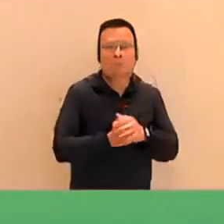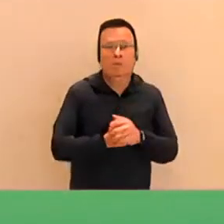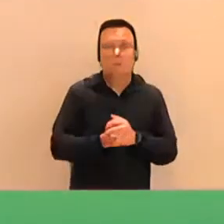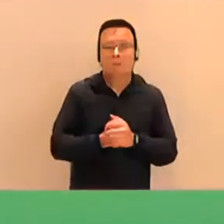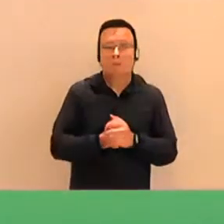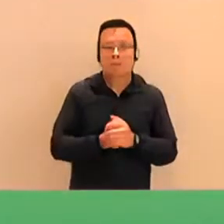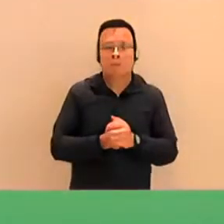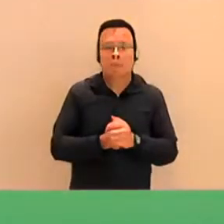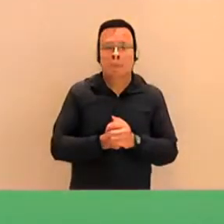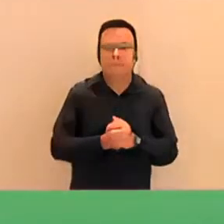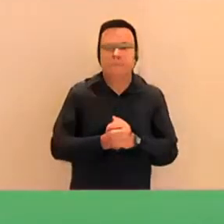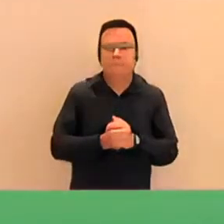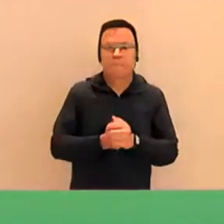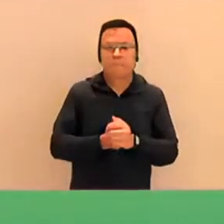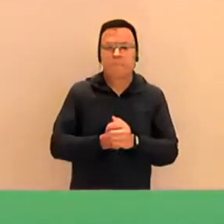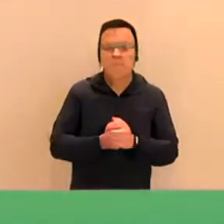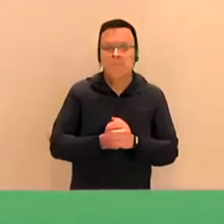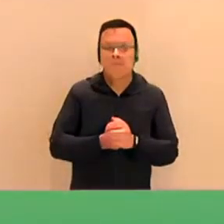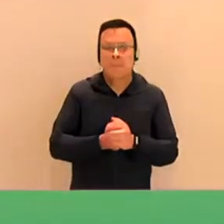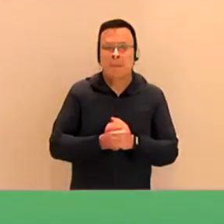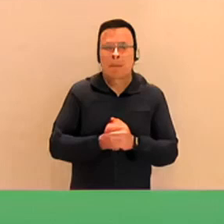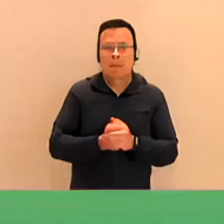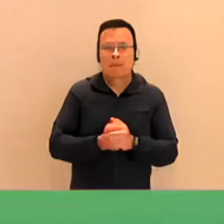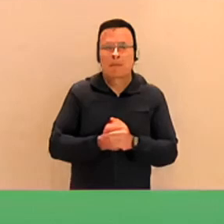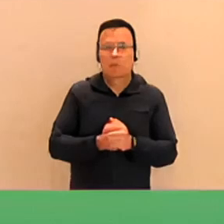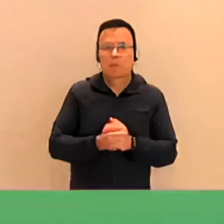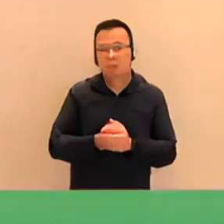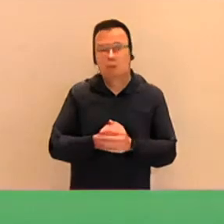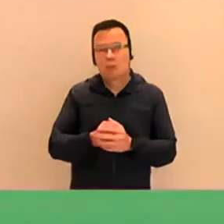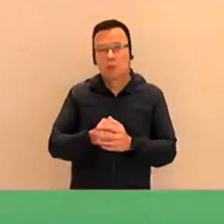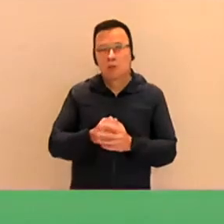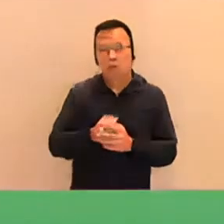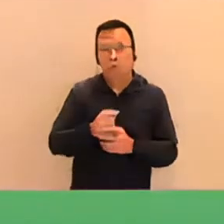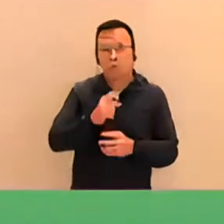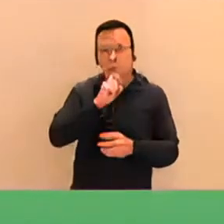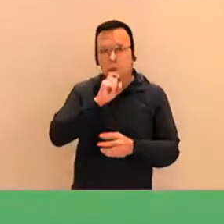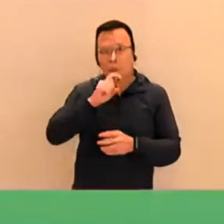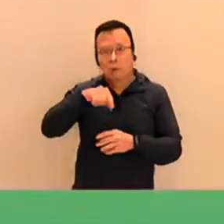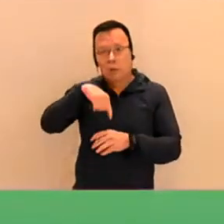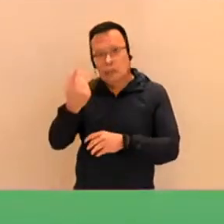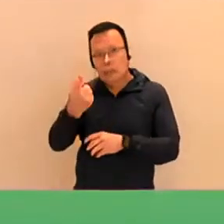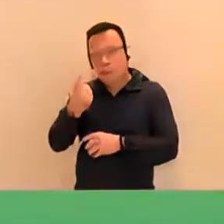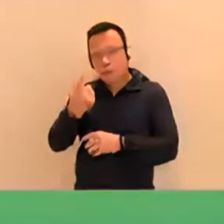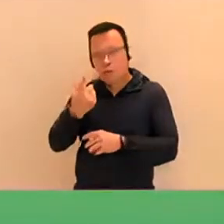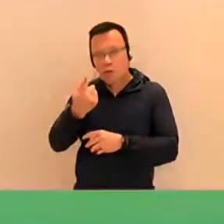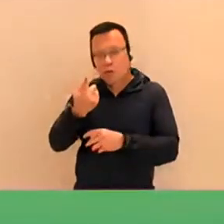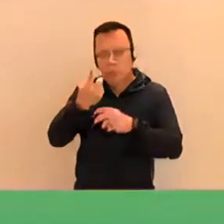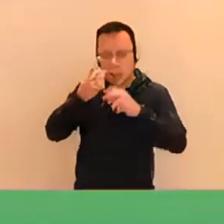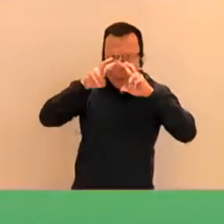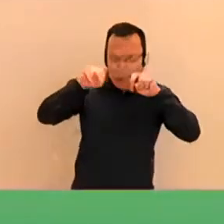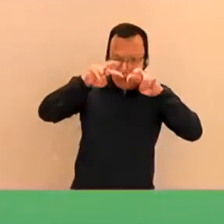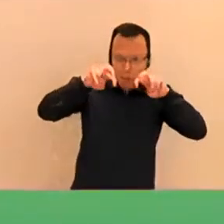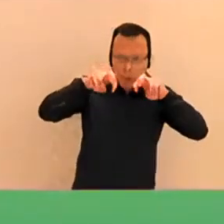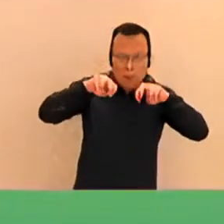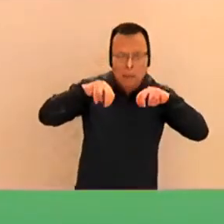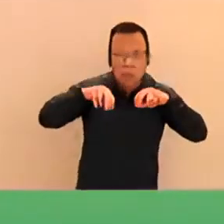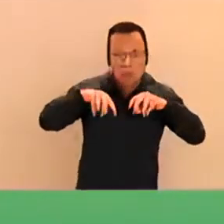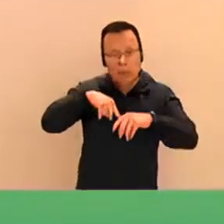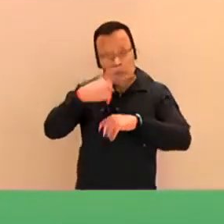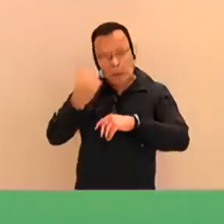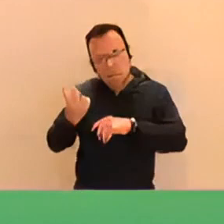this concept, but also we check there are a lot of faults for sensors, for valves, dampers, actuators,